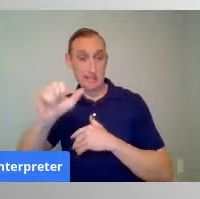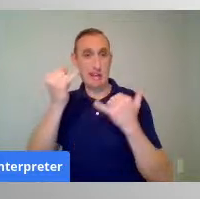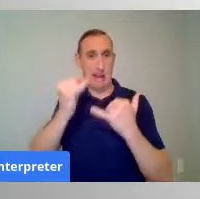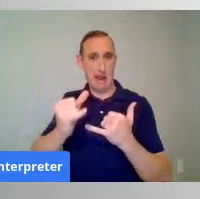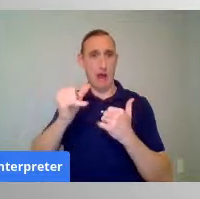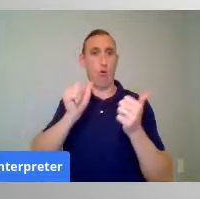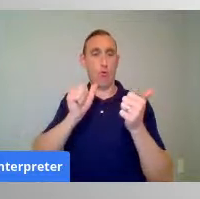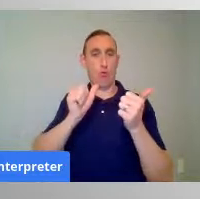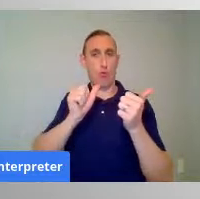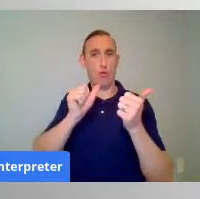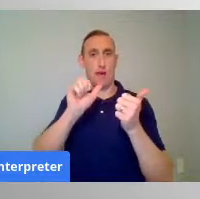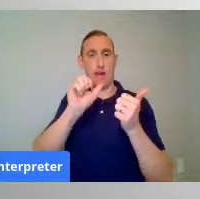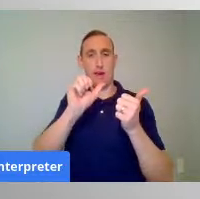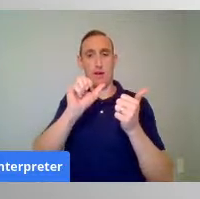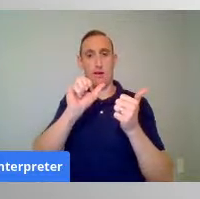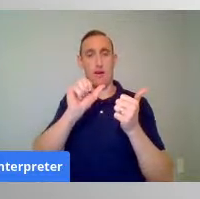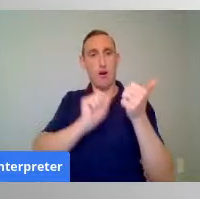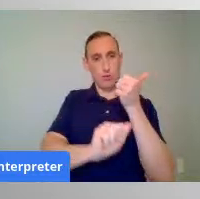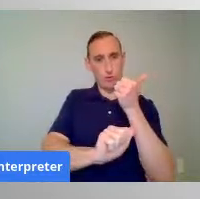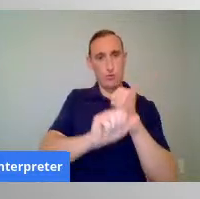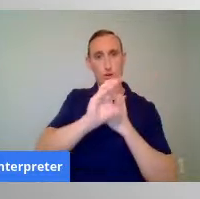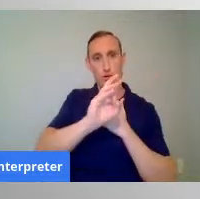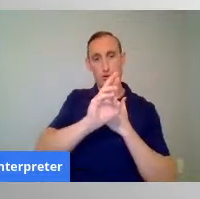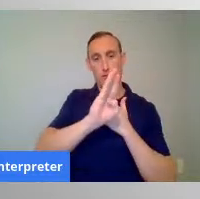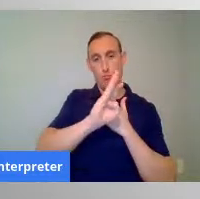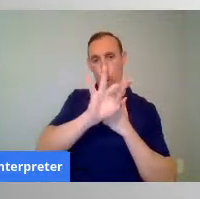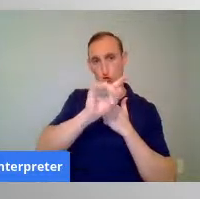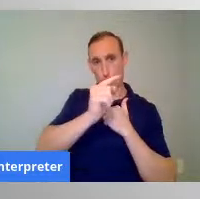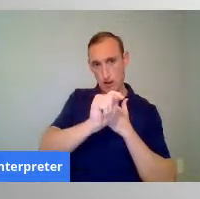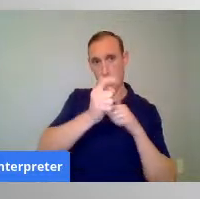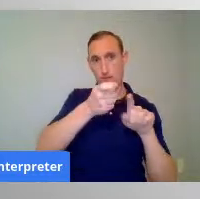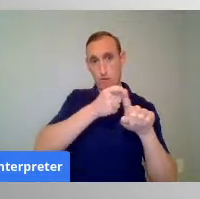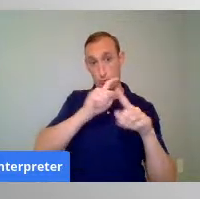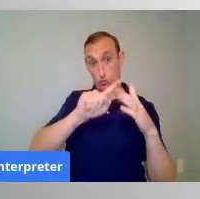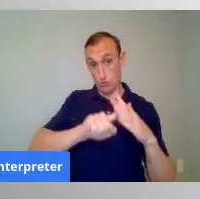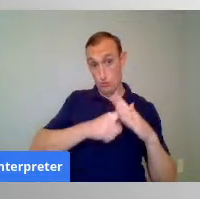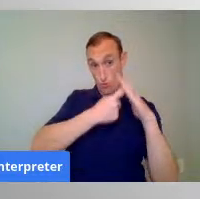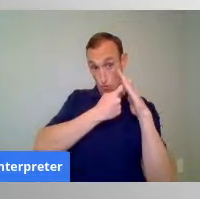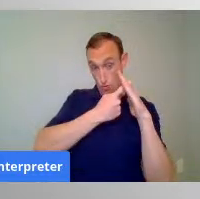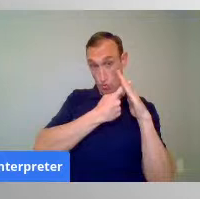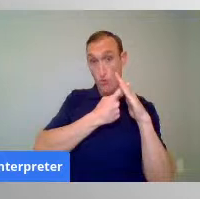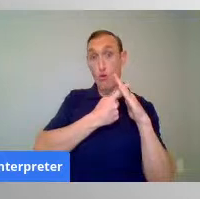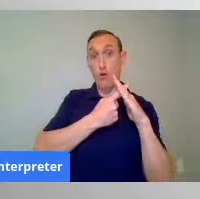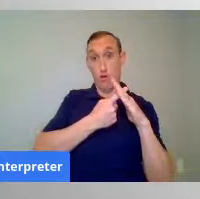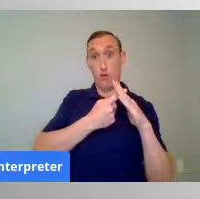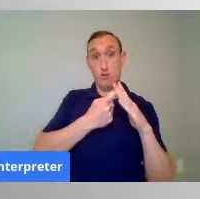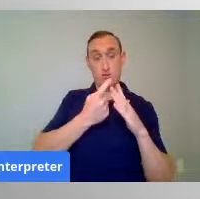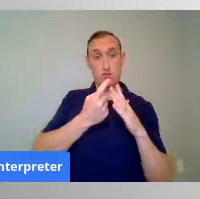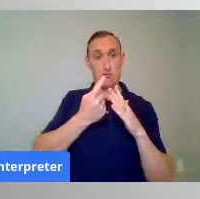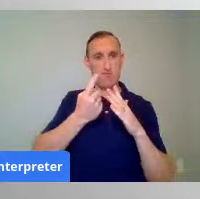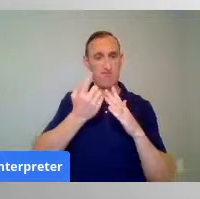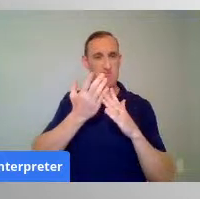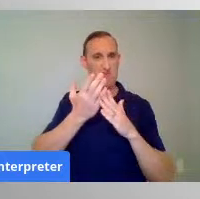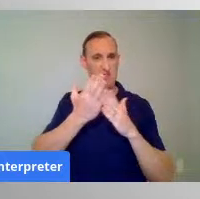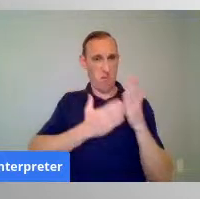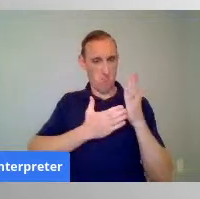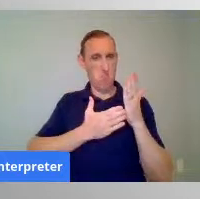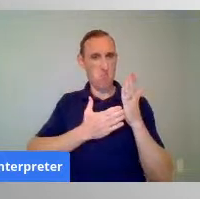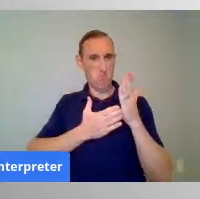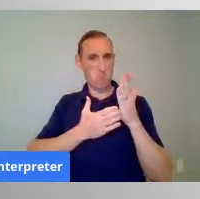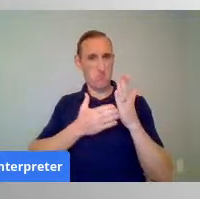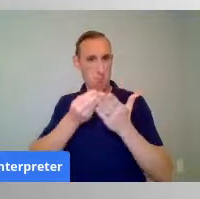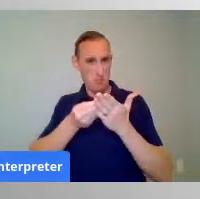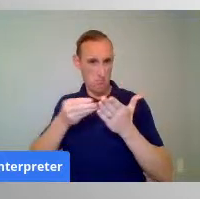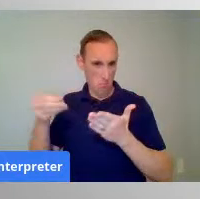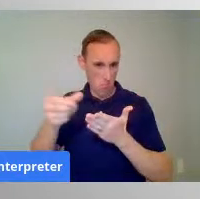there was a supplement. In some cases, it paid it all depending on the family, where they could